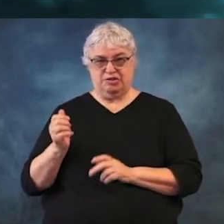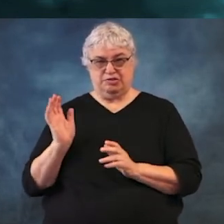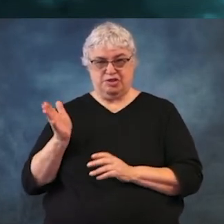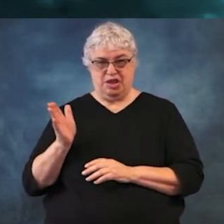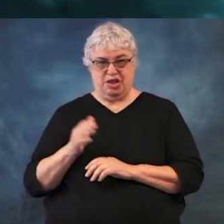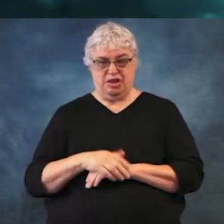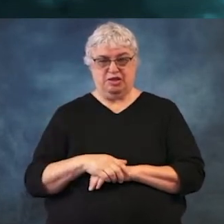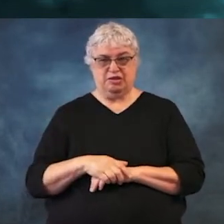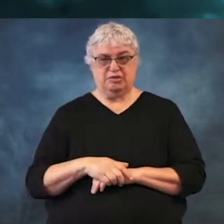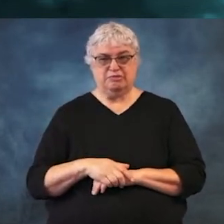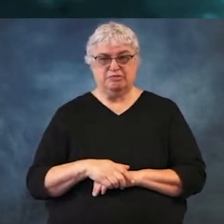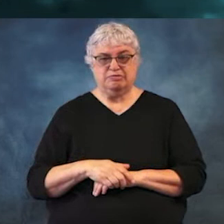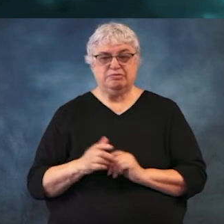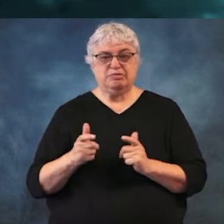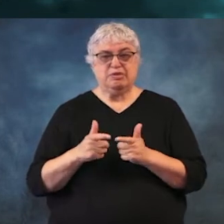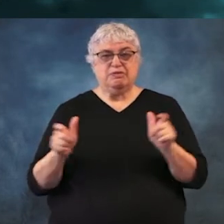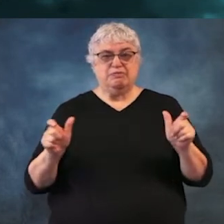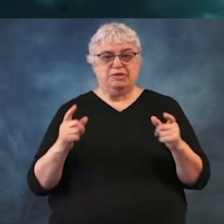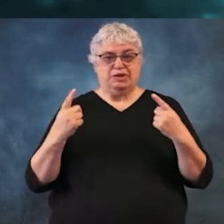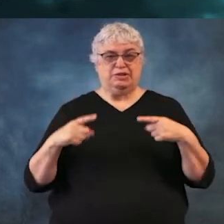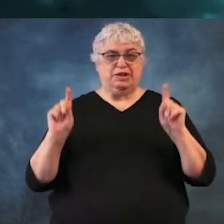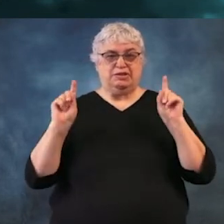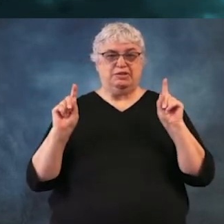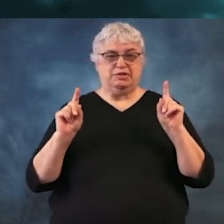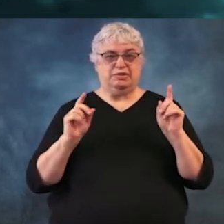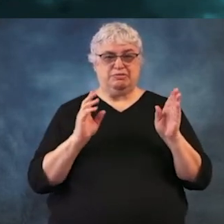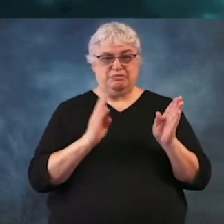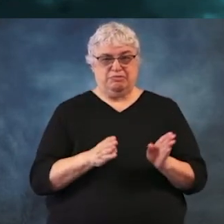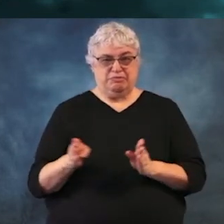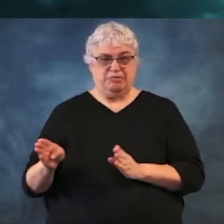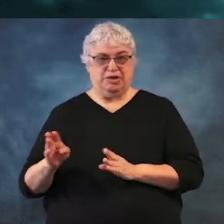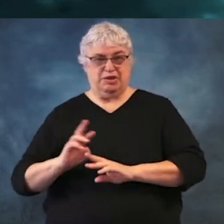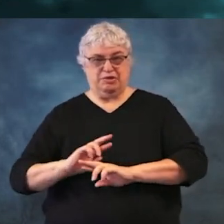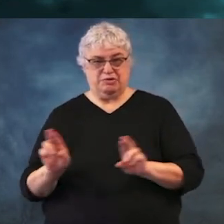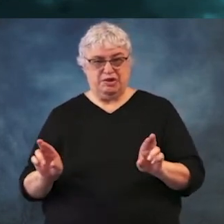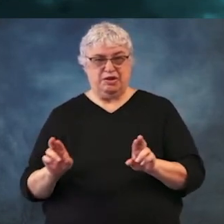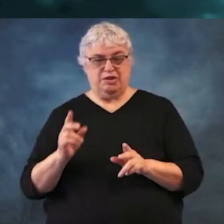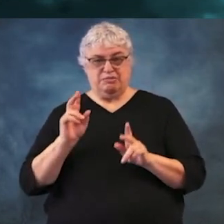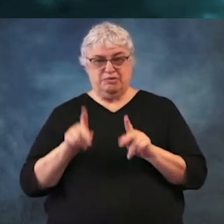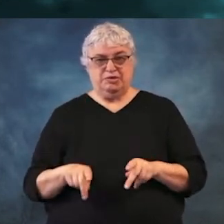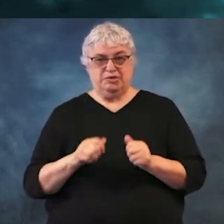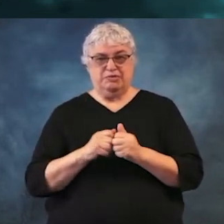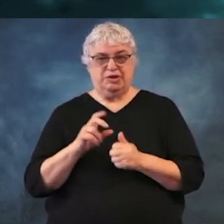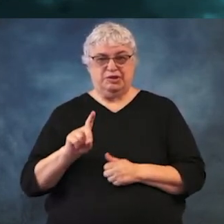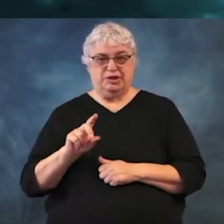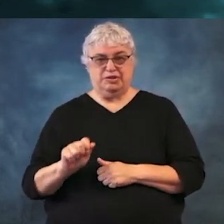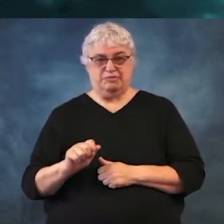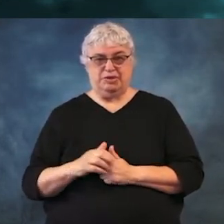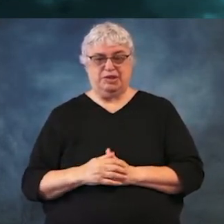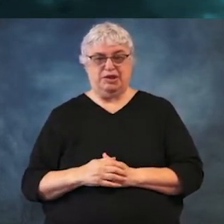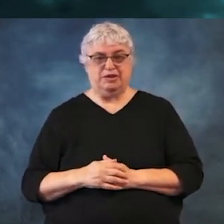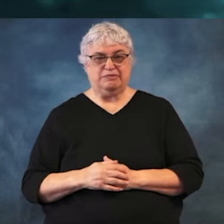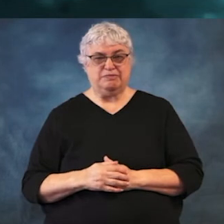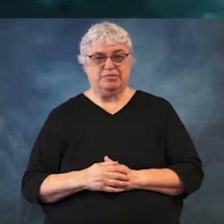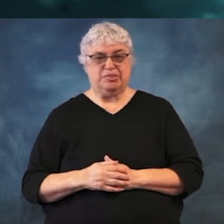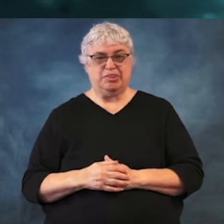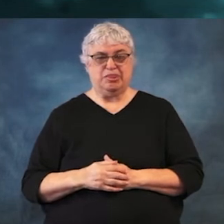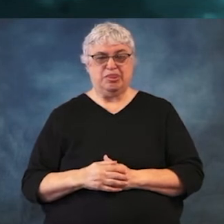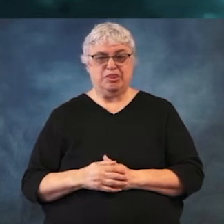just the biggest success is going to be preparedness for a person, especially for a person with disability, because we